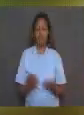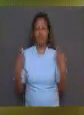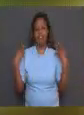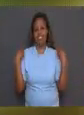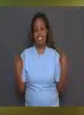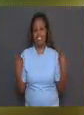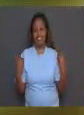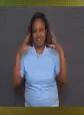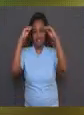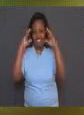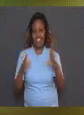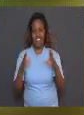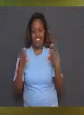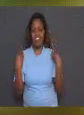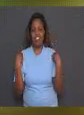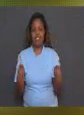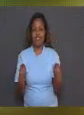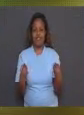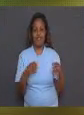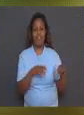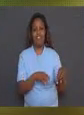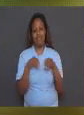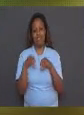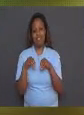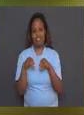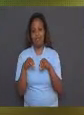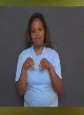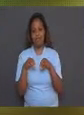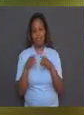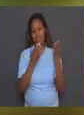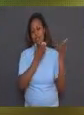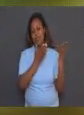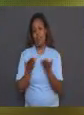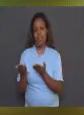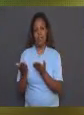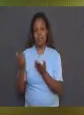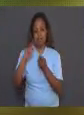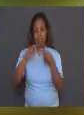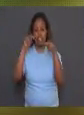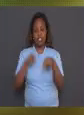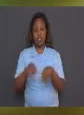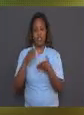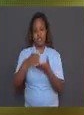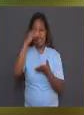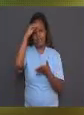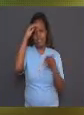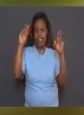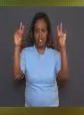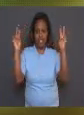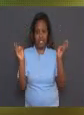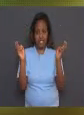Hello, teacher. Hello, students. Welcome to today's